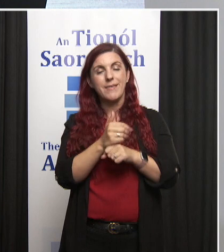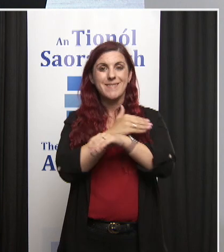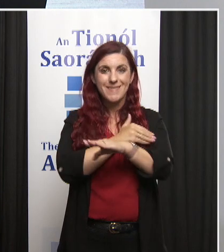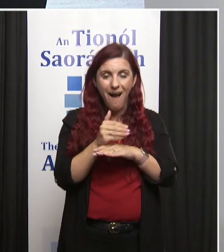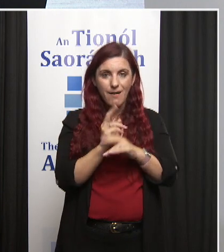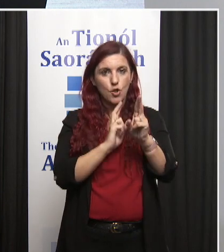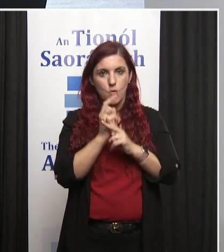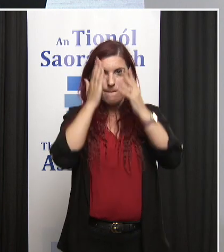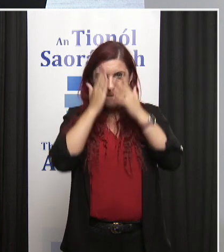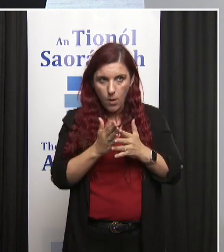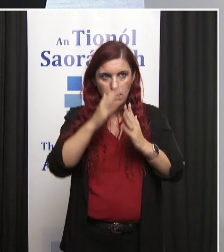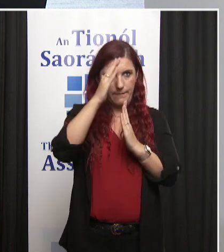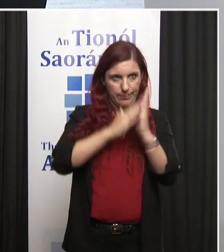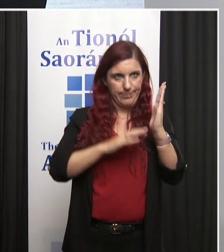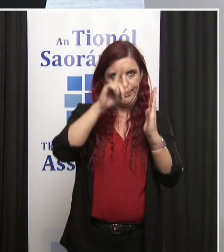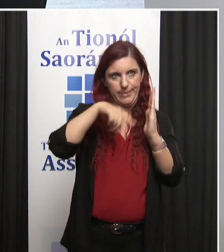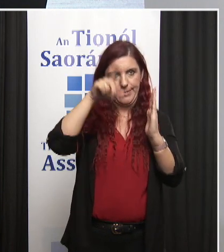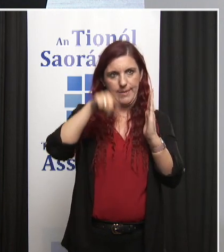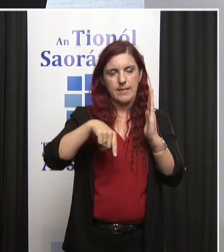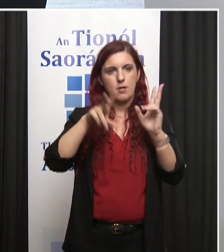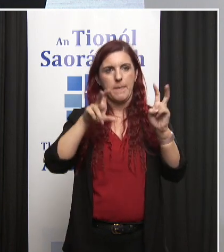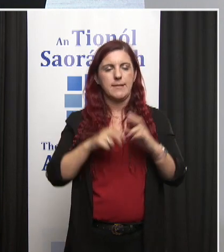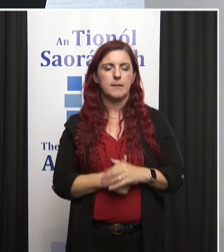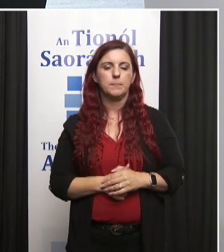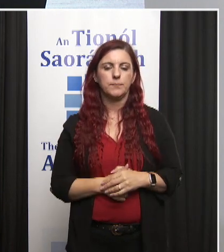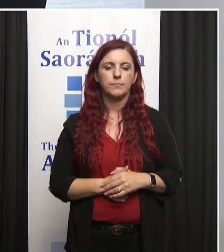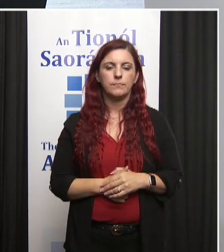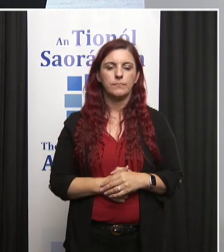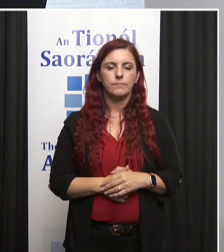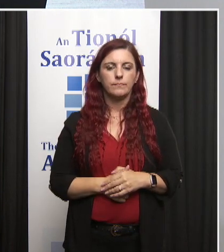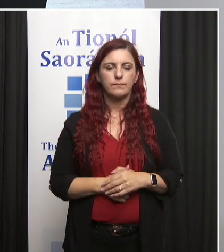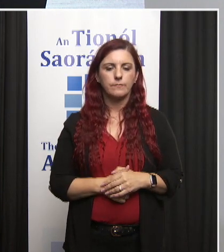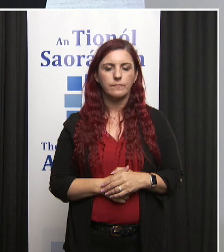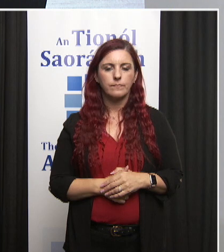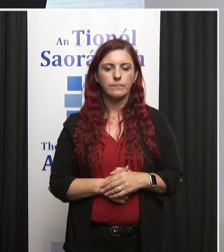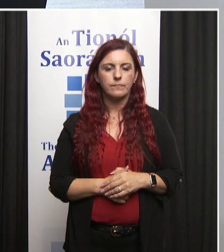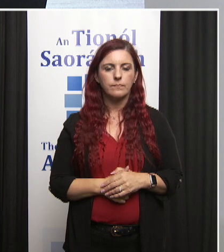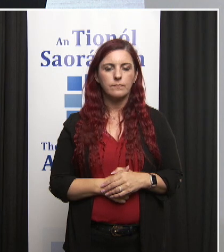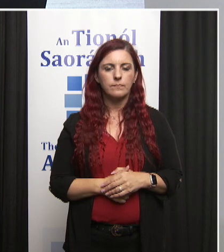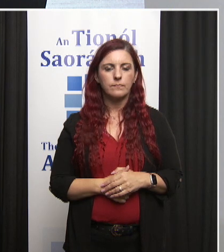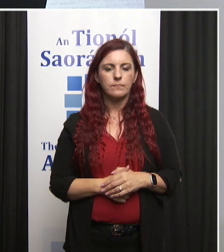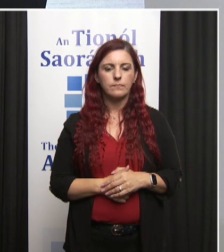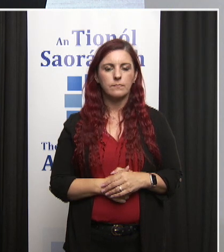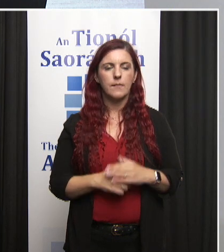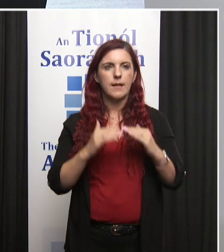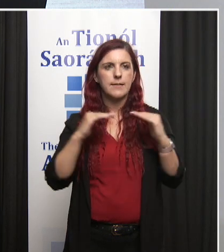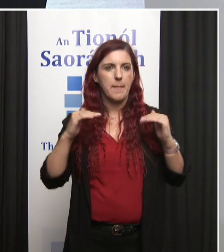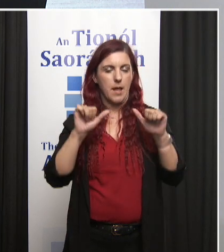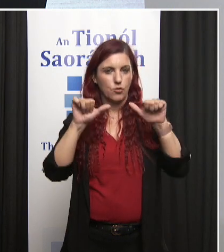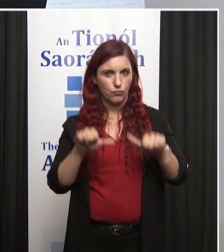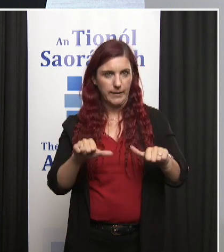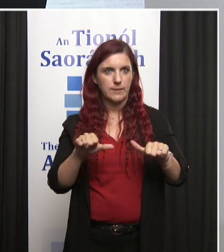be, we felt that maybe they weren't really within that list. The table agreed that